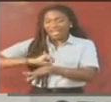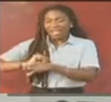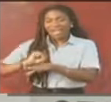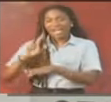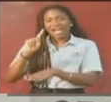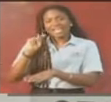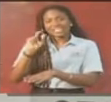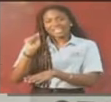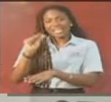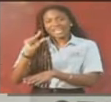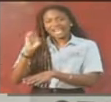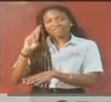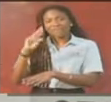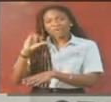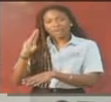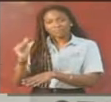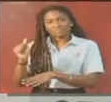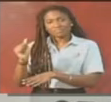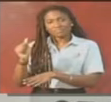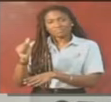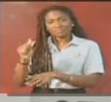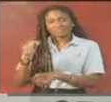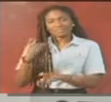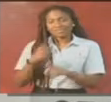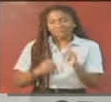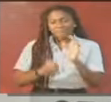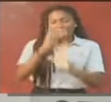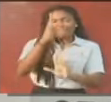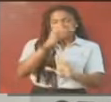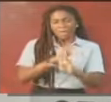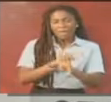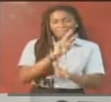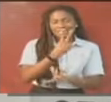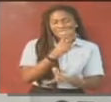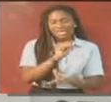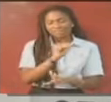April 22nd to the 25th. A total of